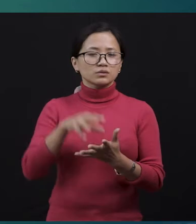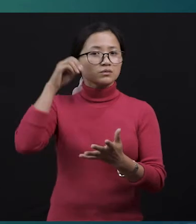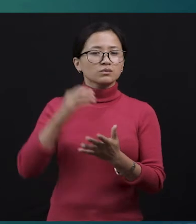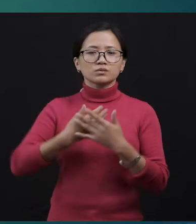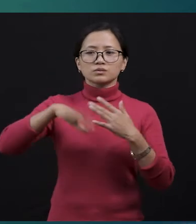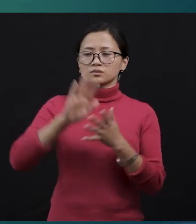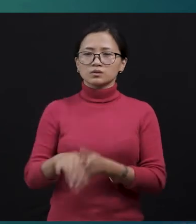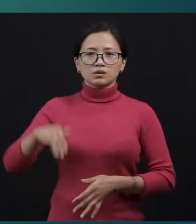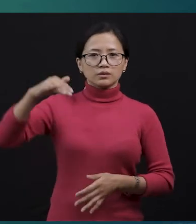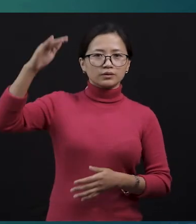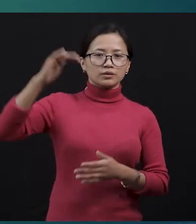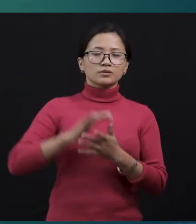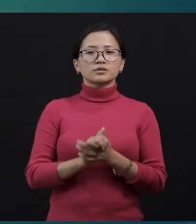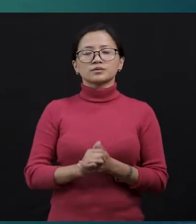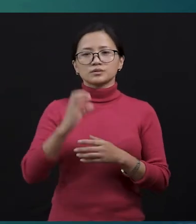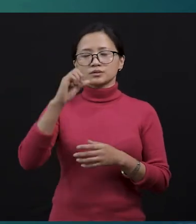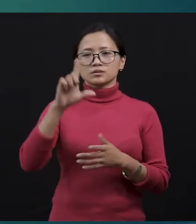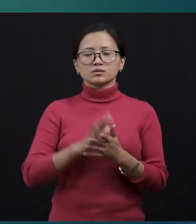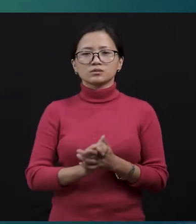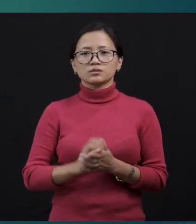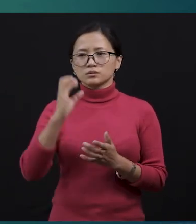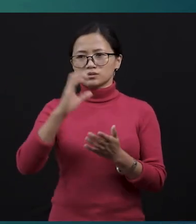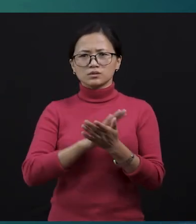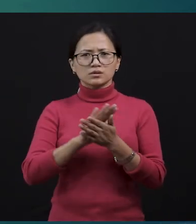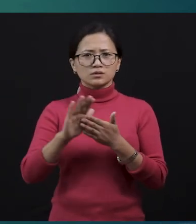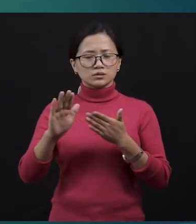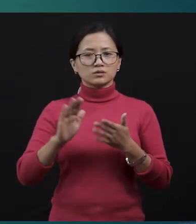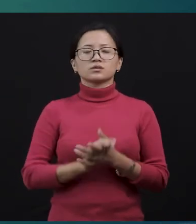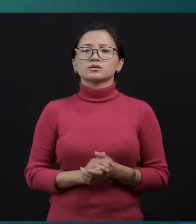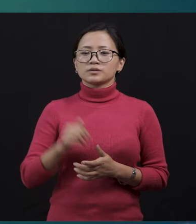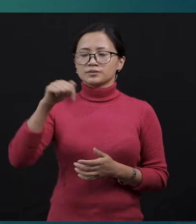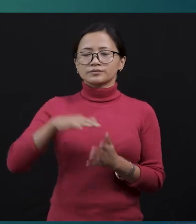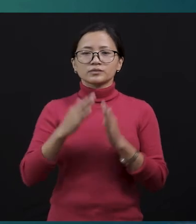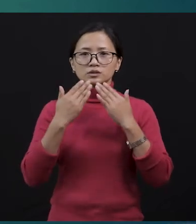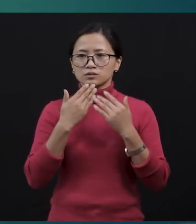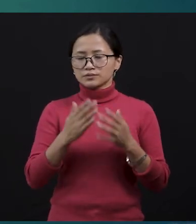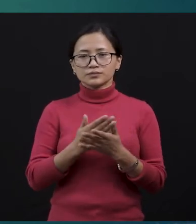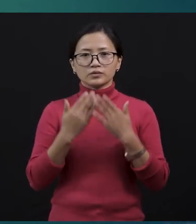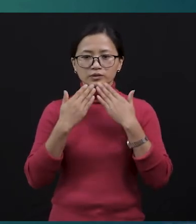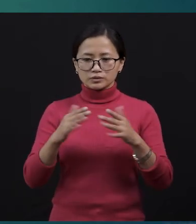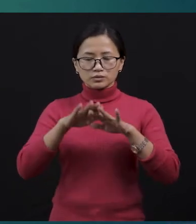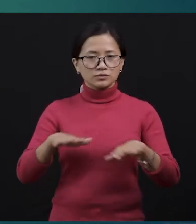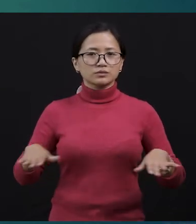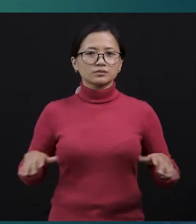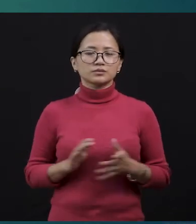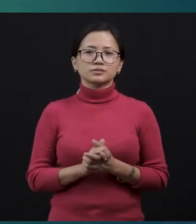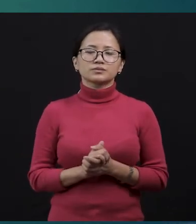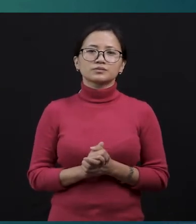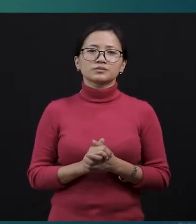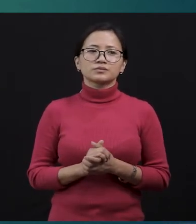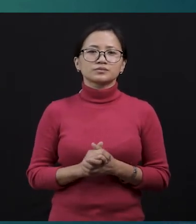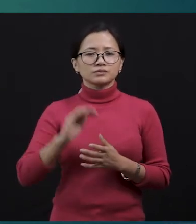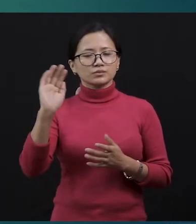only when you go to higher classes. But we know physics and chemistry even in our high school, isn't it? So in order to be an astronaut,